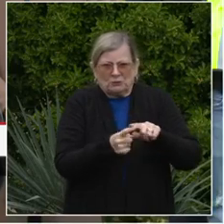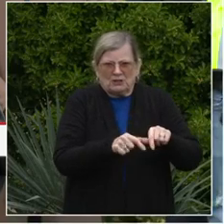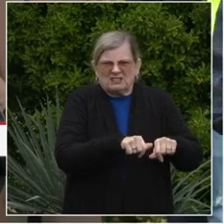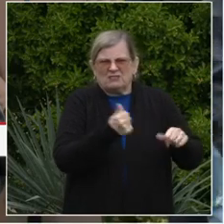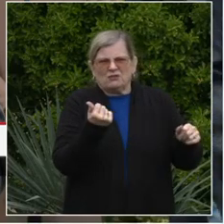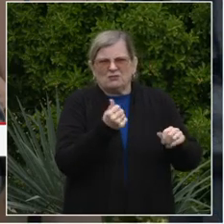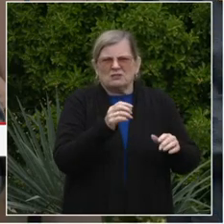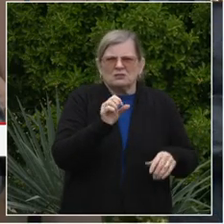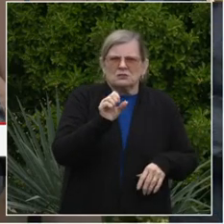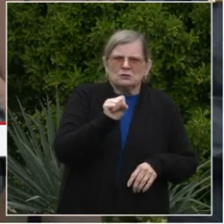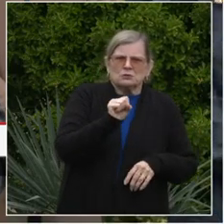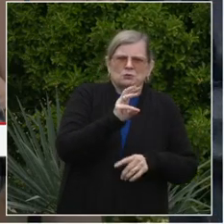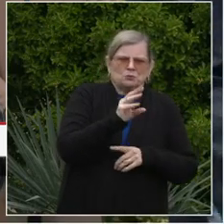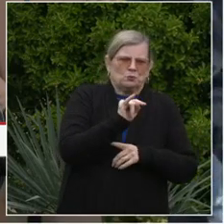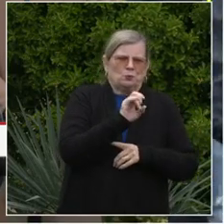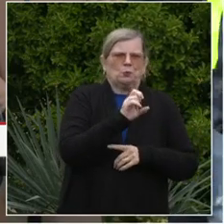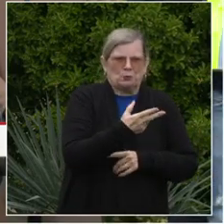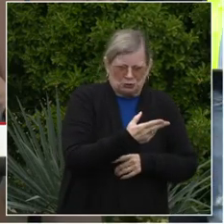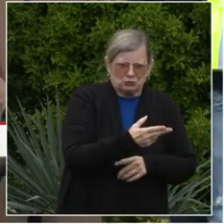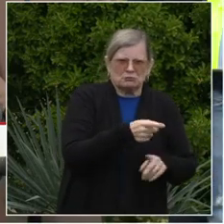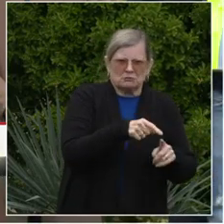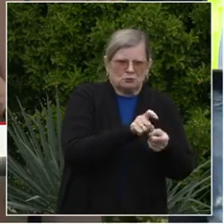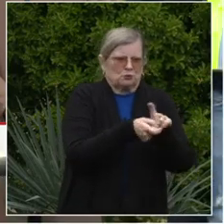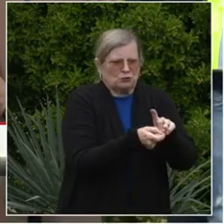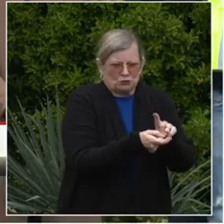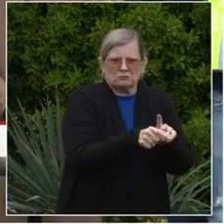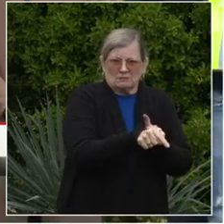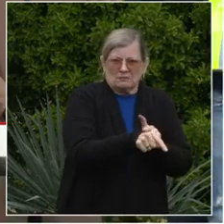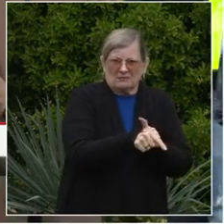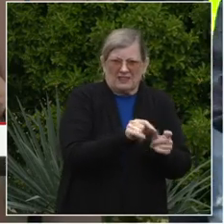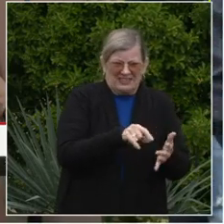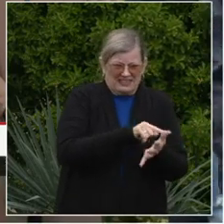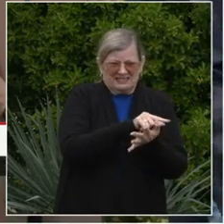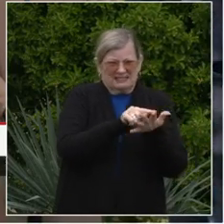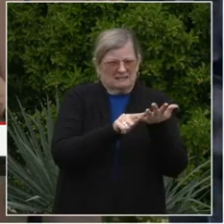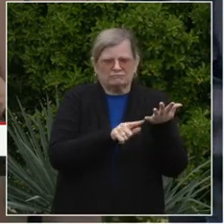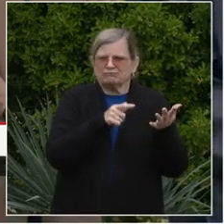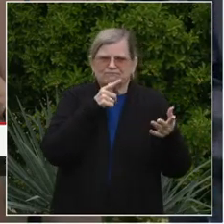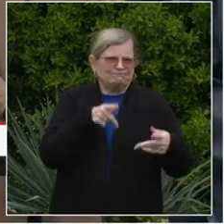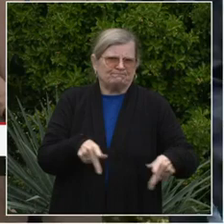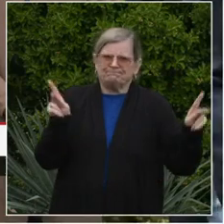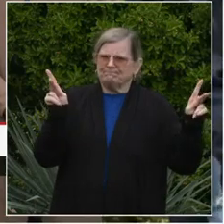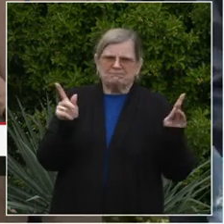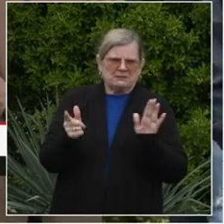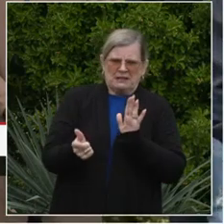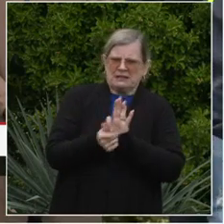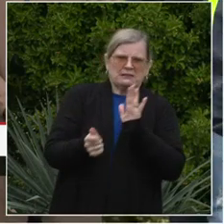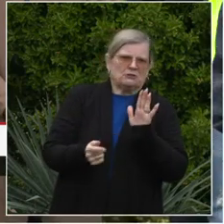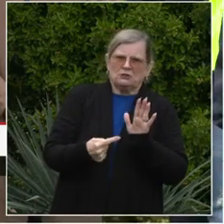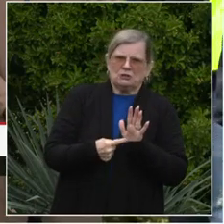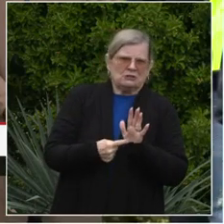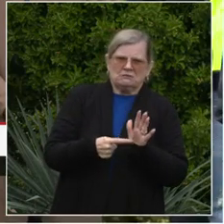auto sears. Having these illegal weapons and parts on our streets is detrimental